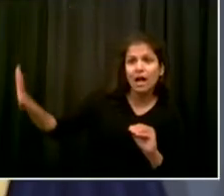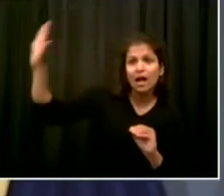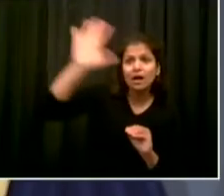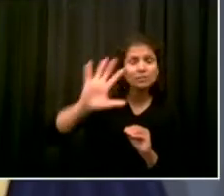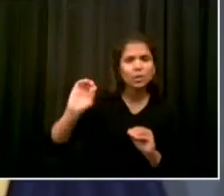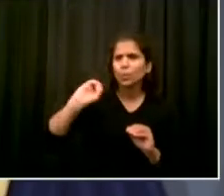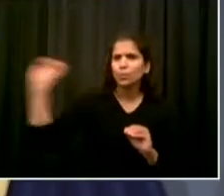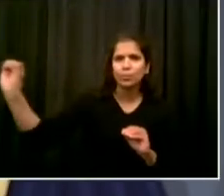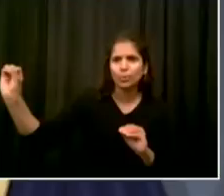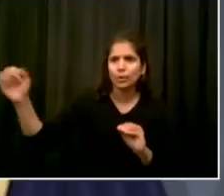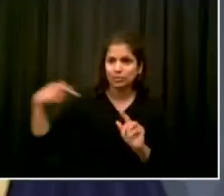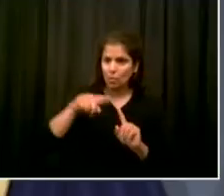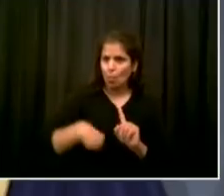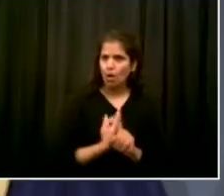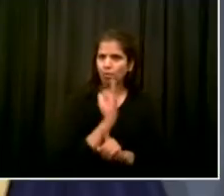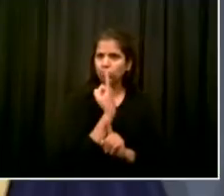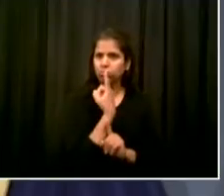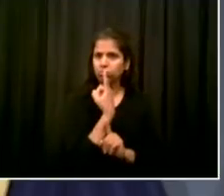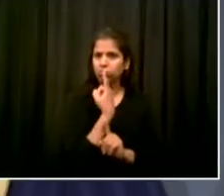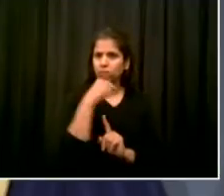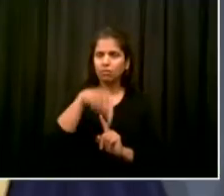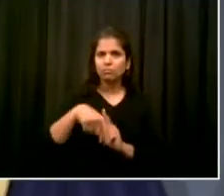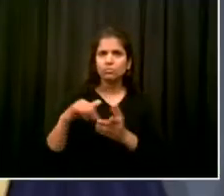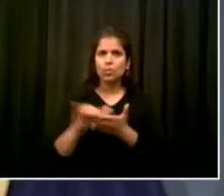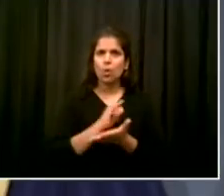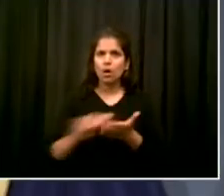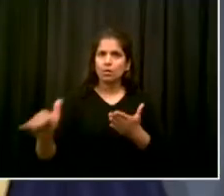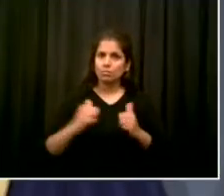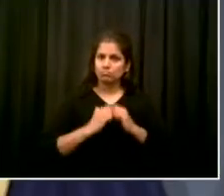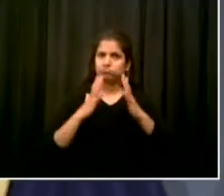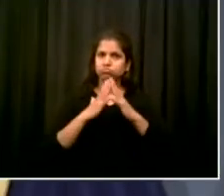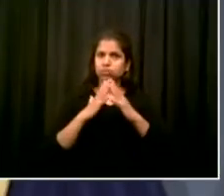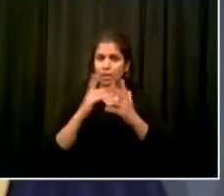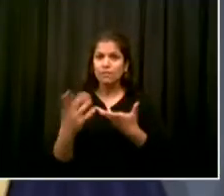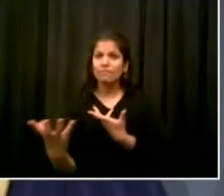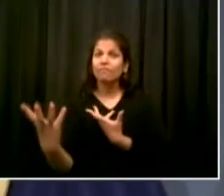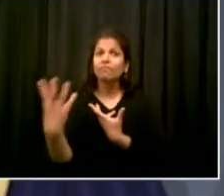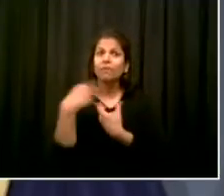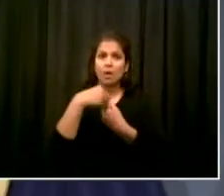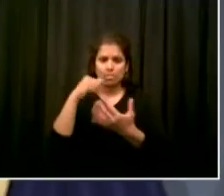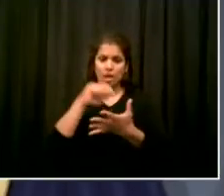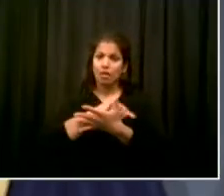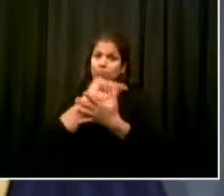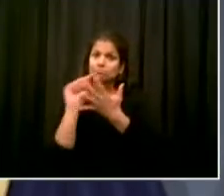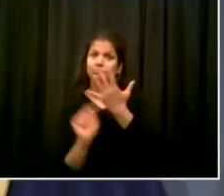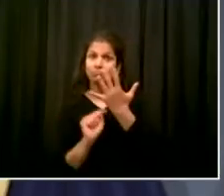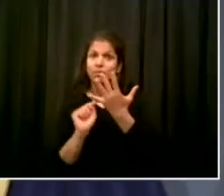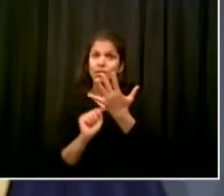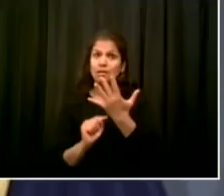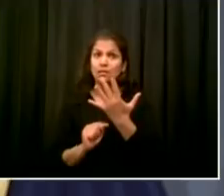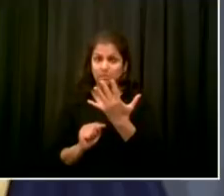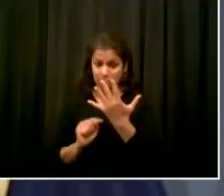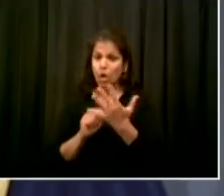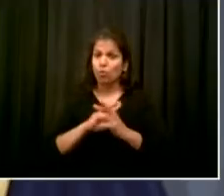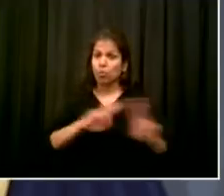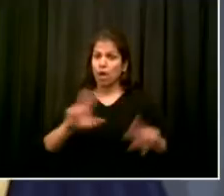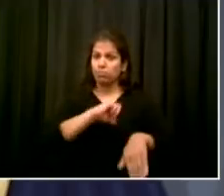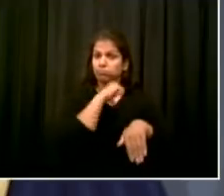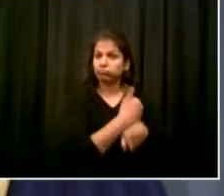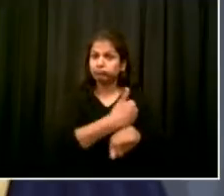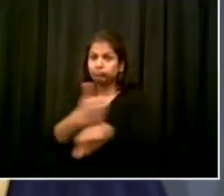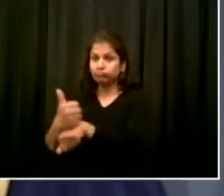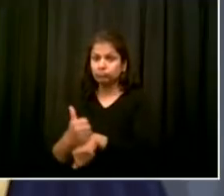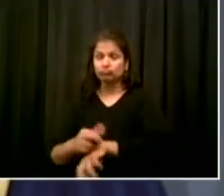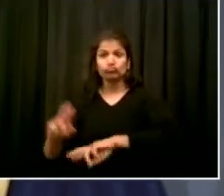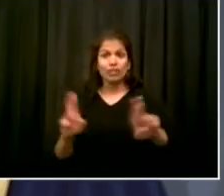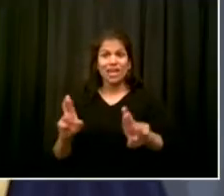centers of excellence, one of them being focused in Queens, making sure we keep adding, because I think your point